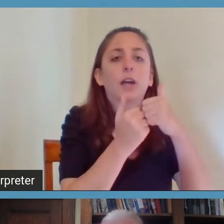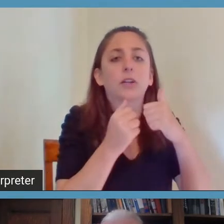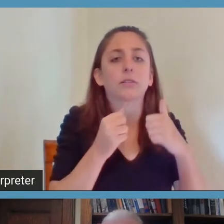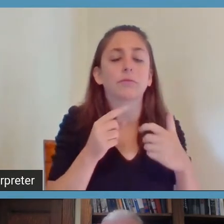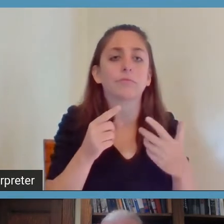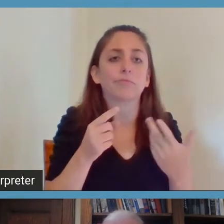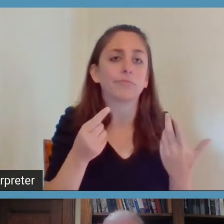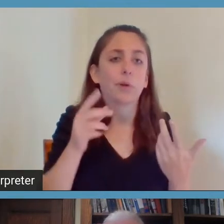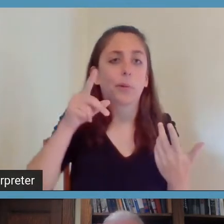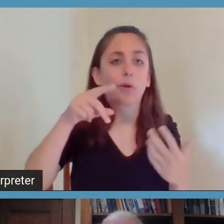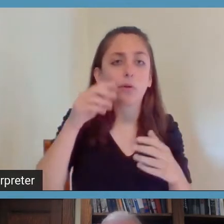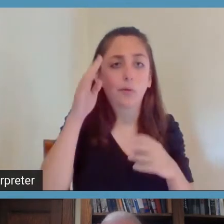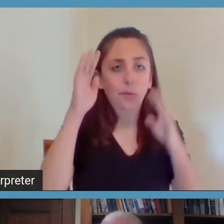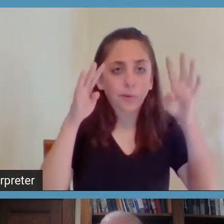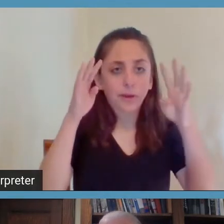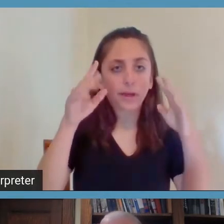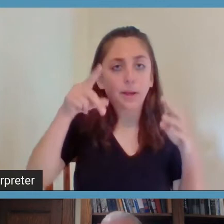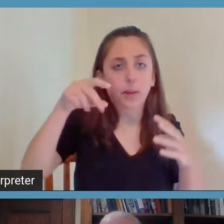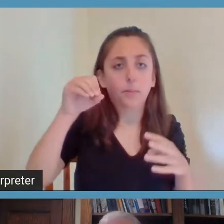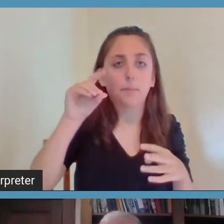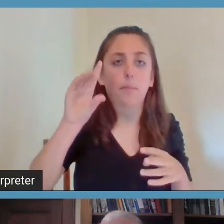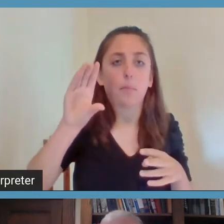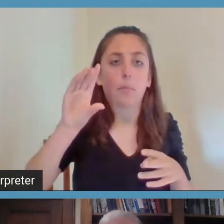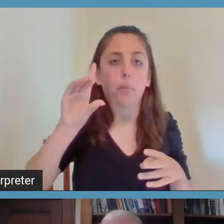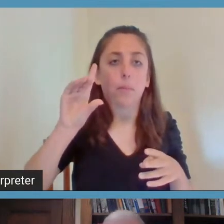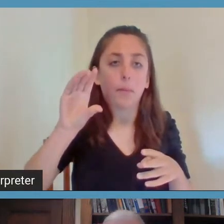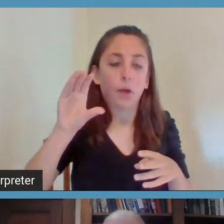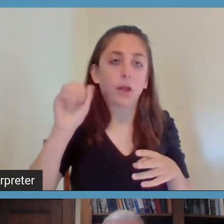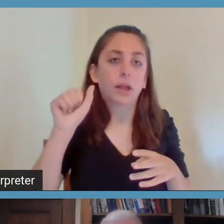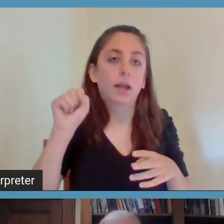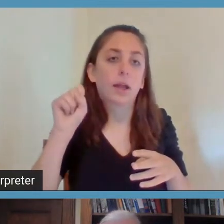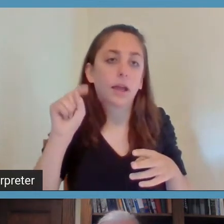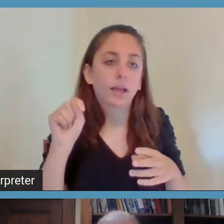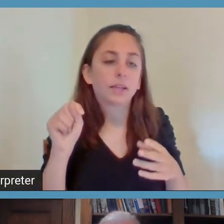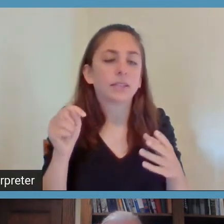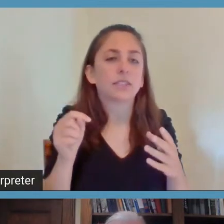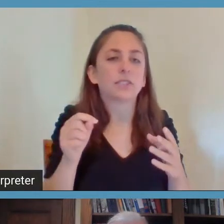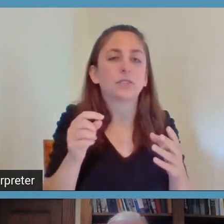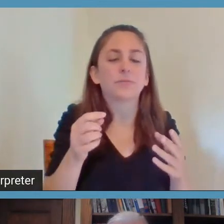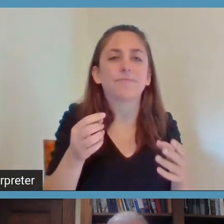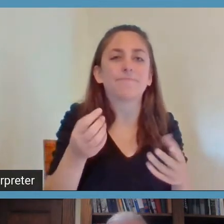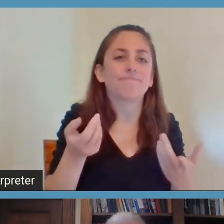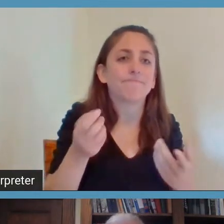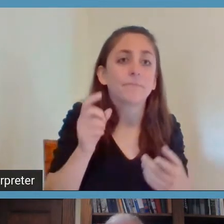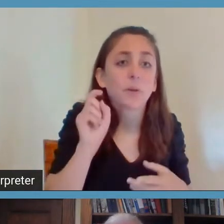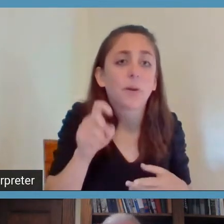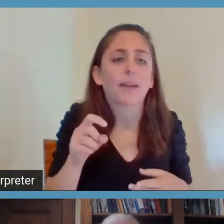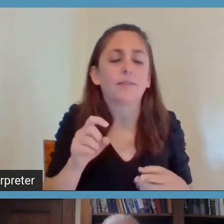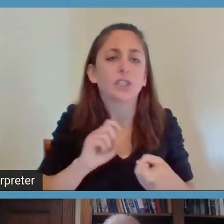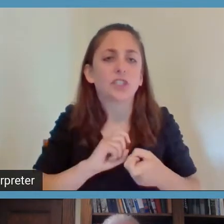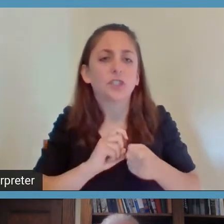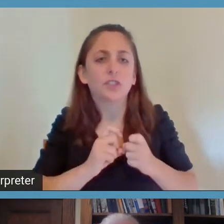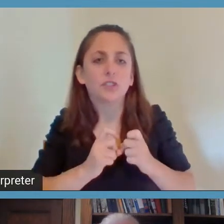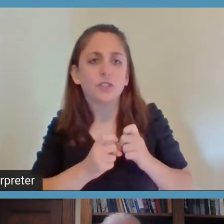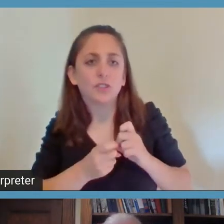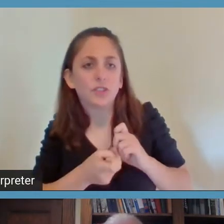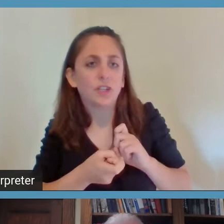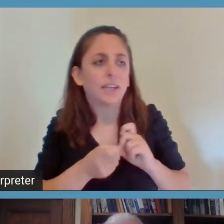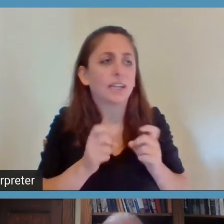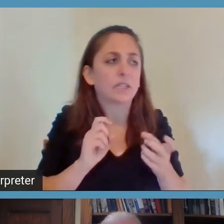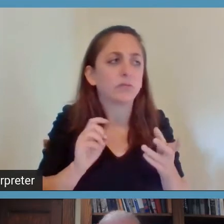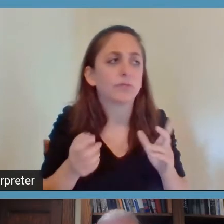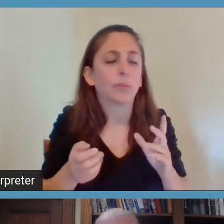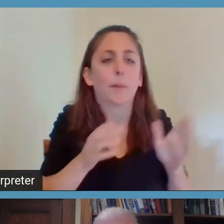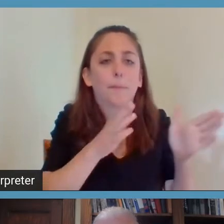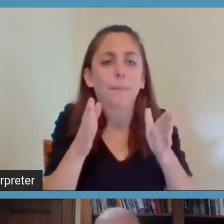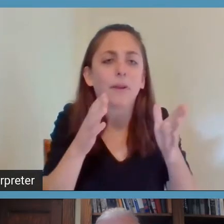by the powers that be? Did you have to sort of dance a little bit and say, this is going to fit into our mission or our strategy? And then how do you sort